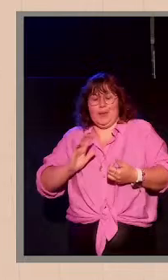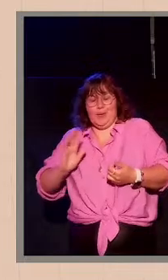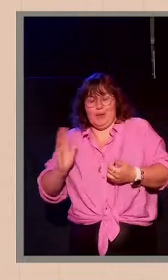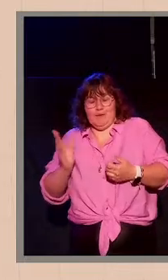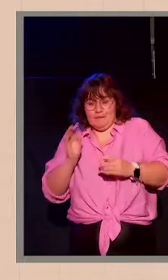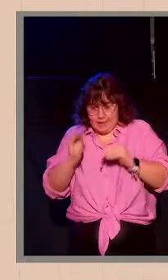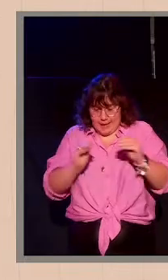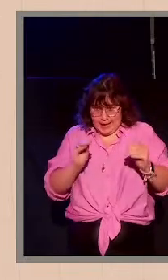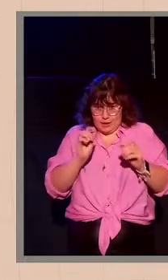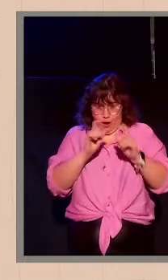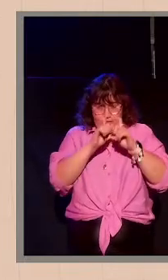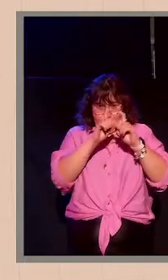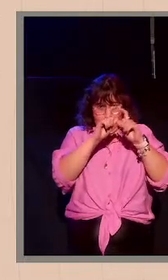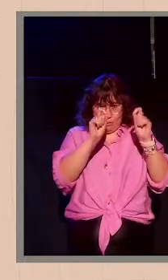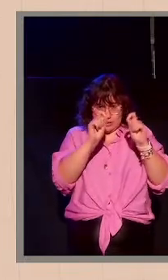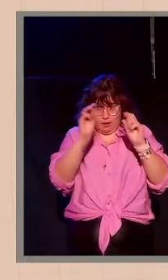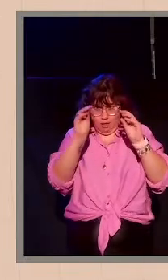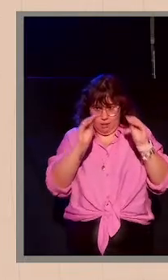fiddly little boxes.